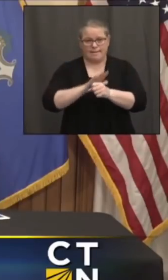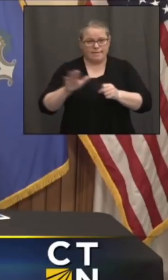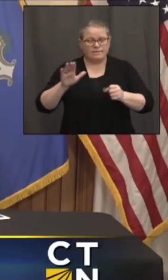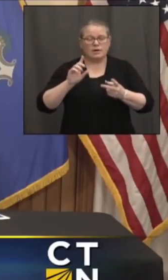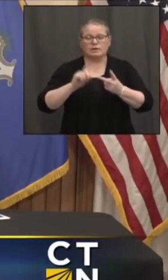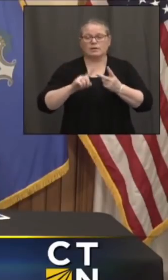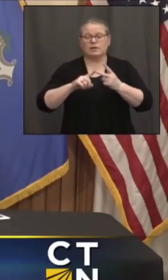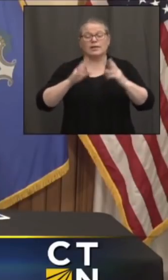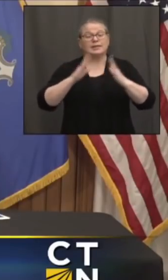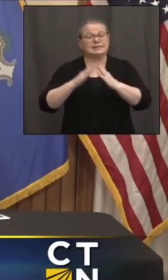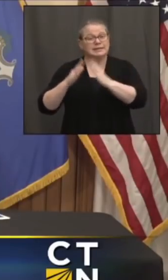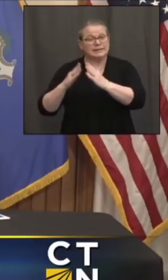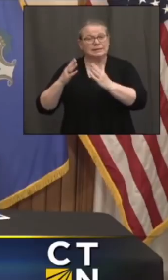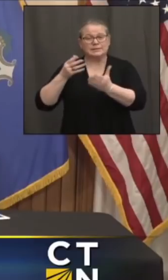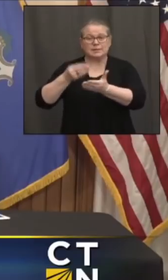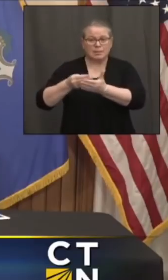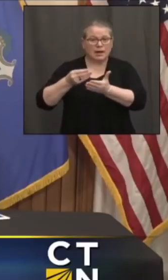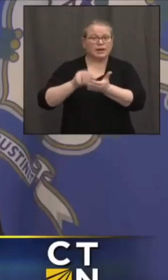tell us your views on